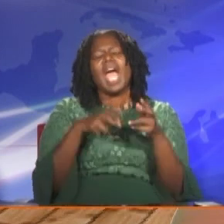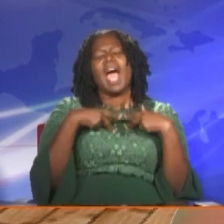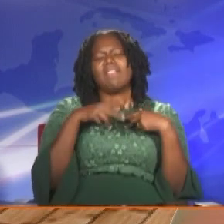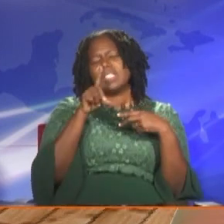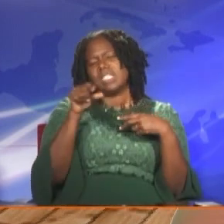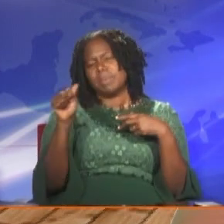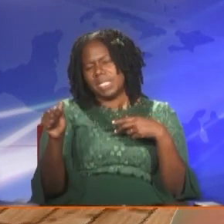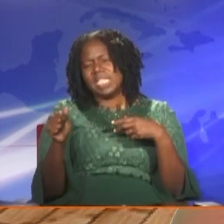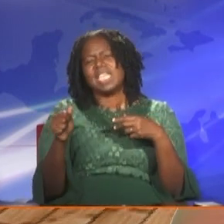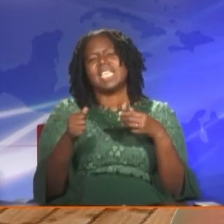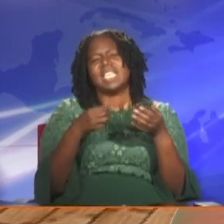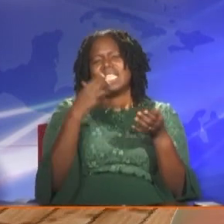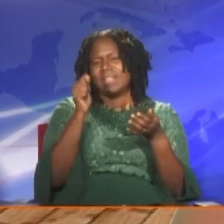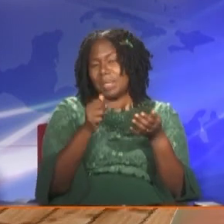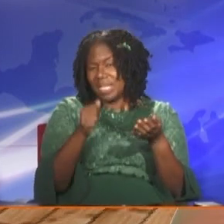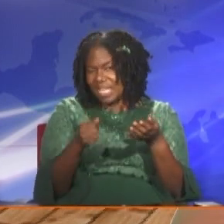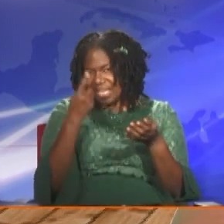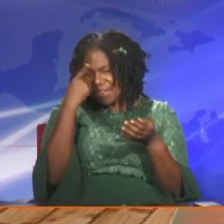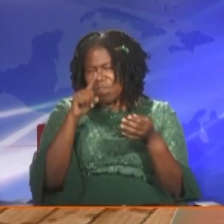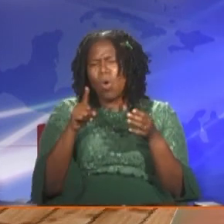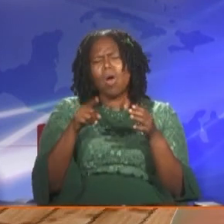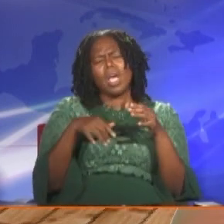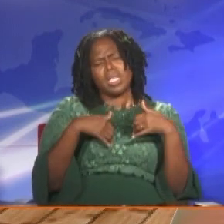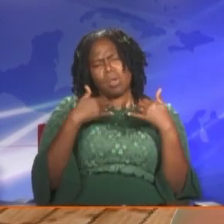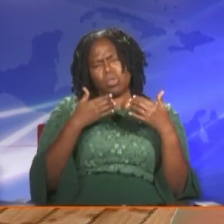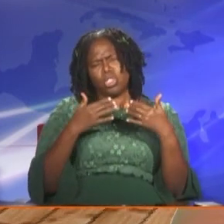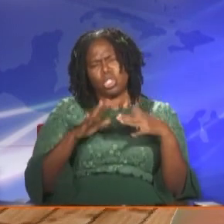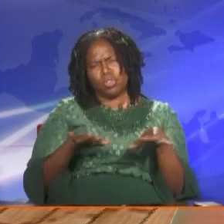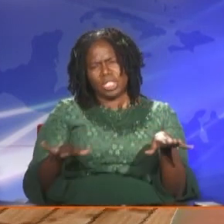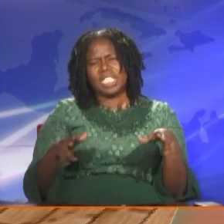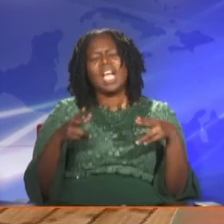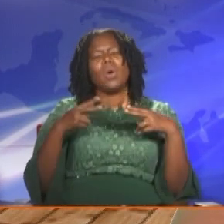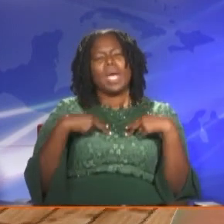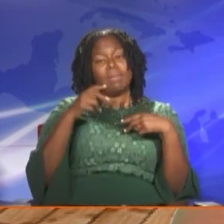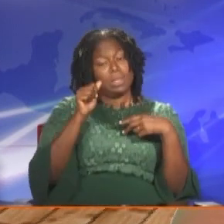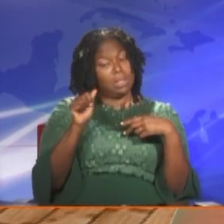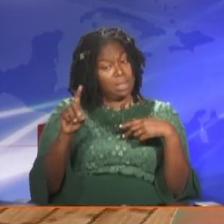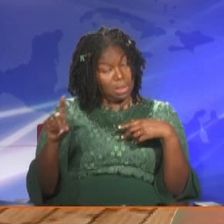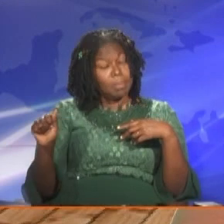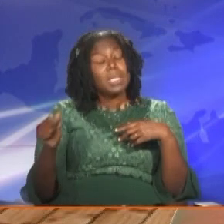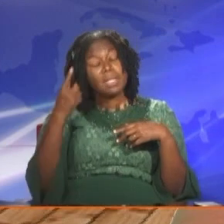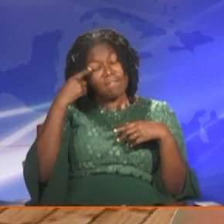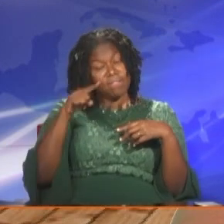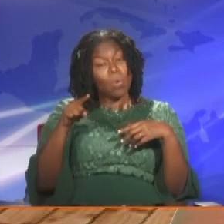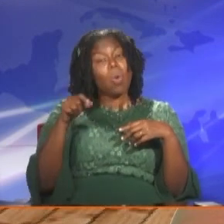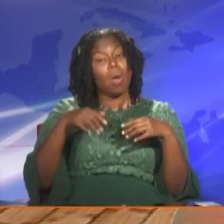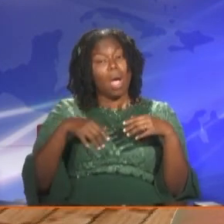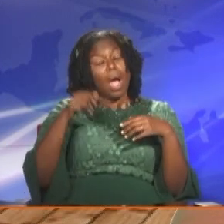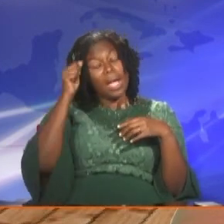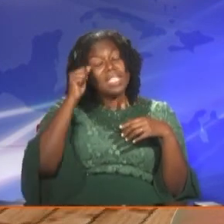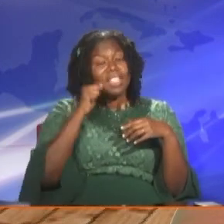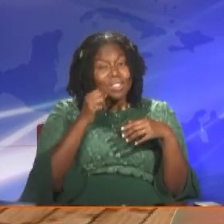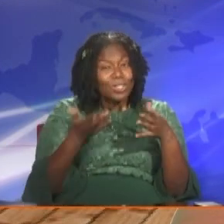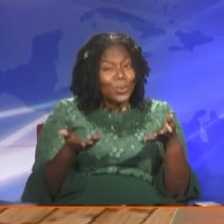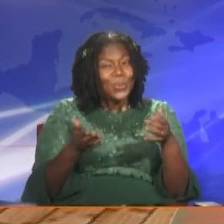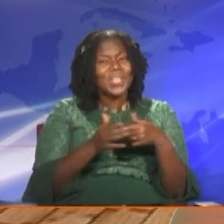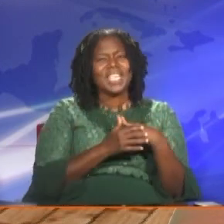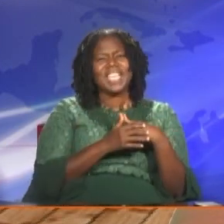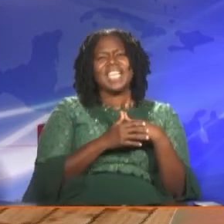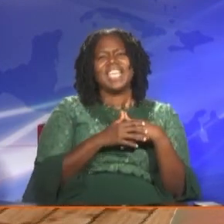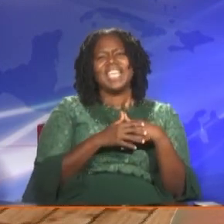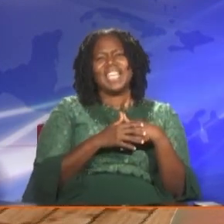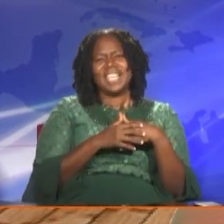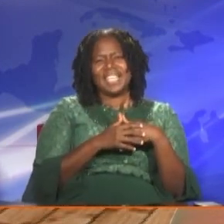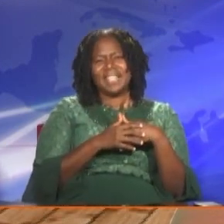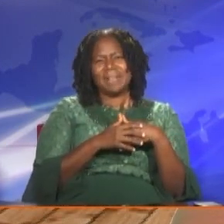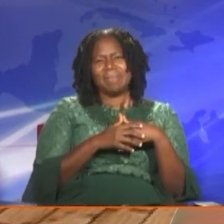minors, disability grant for adults. We have senior citizen pension and so on, because grandparents take care